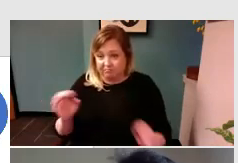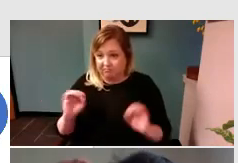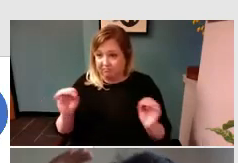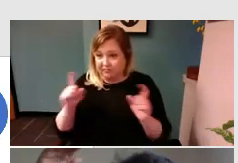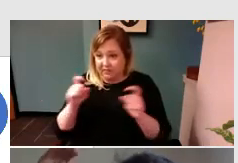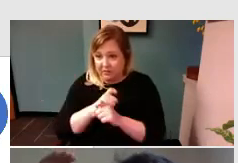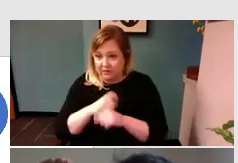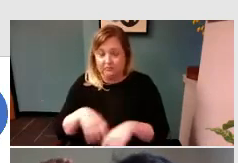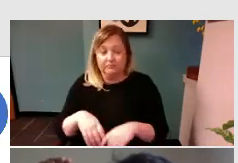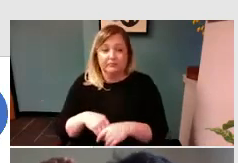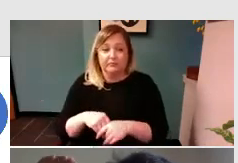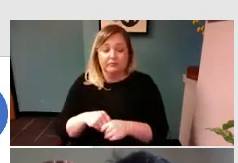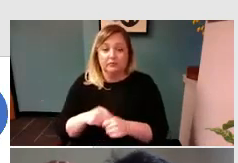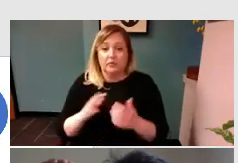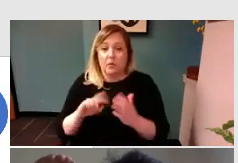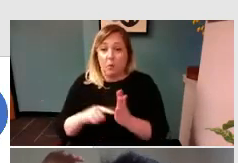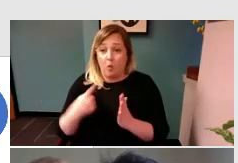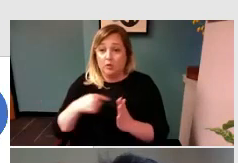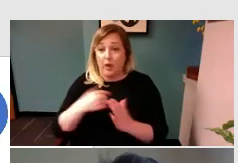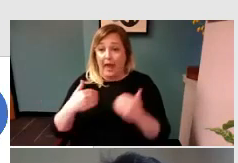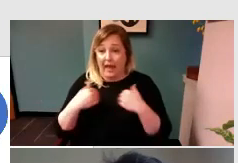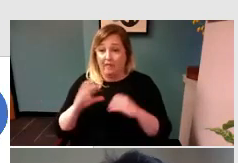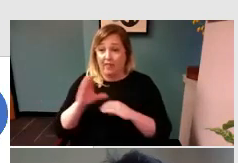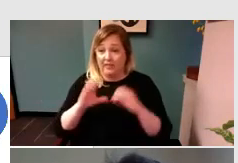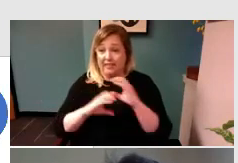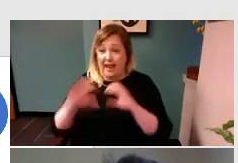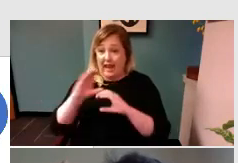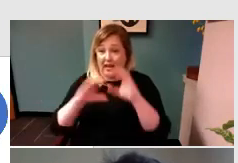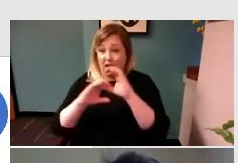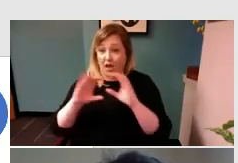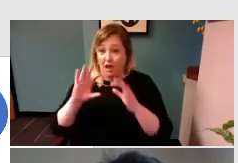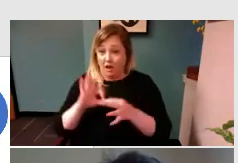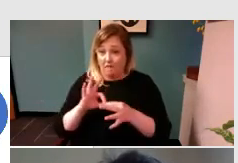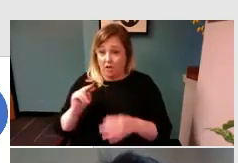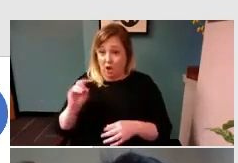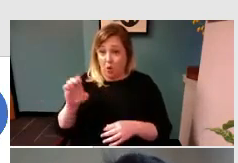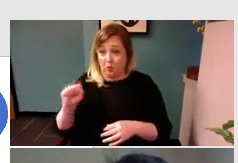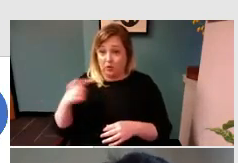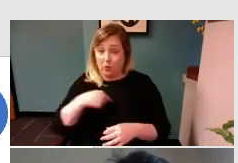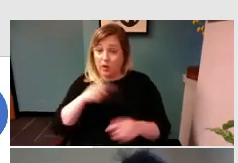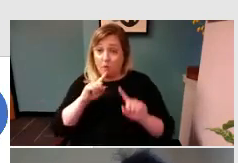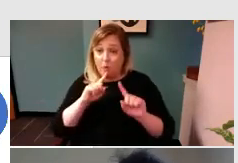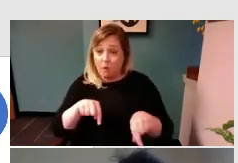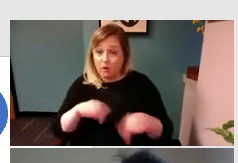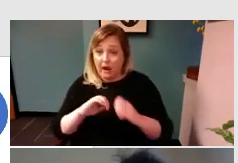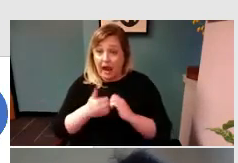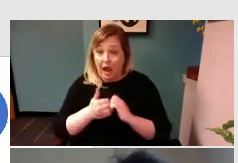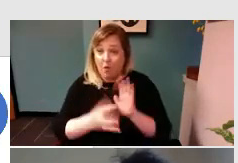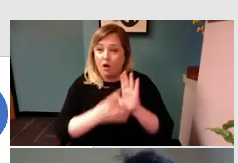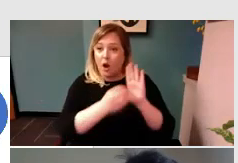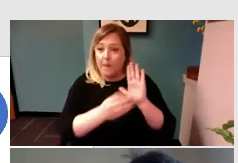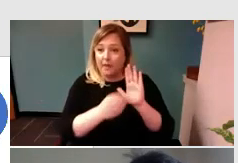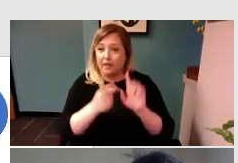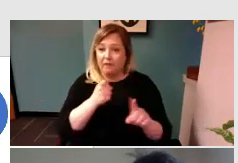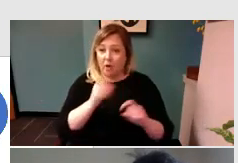once we have the stack of those nodes, we order them by just popping them out from the stack, and we just place them in an array. And